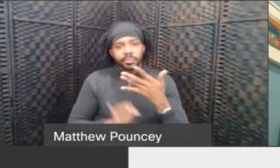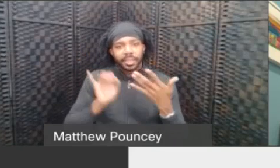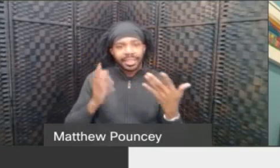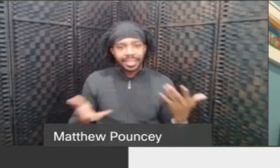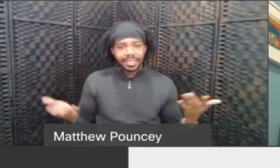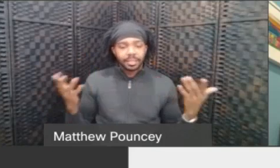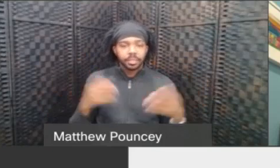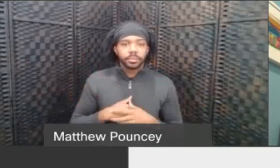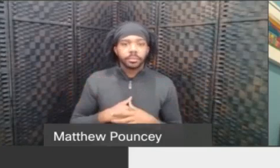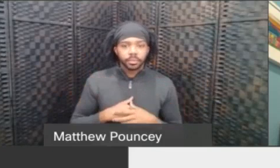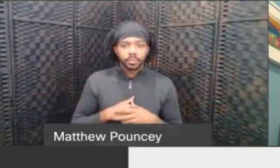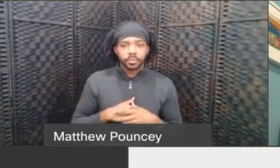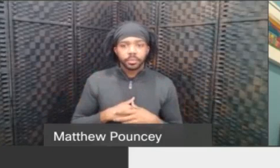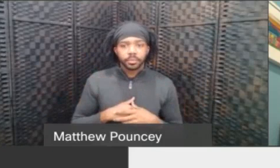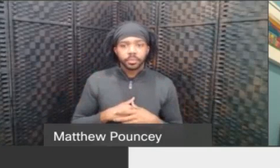So